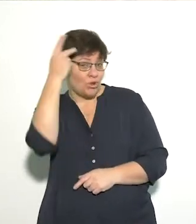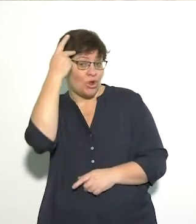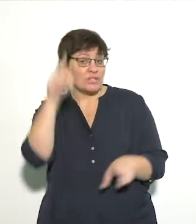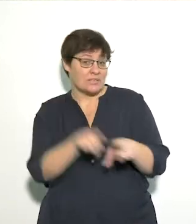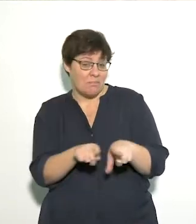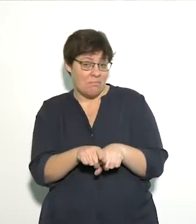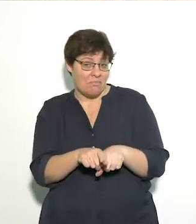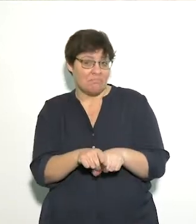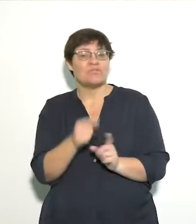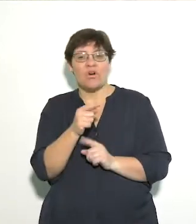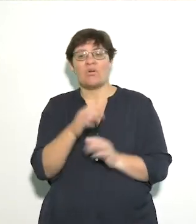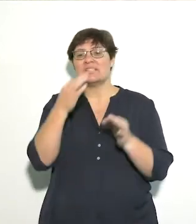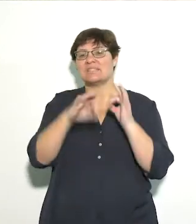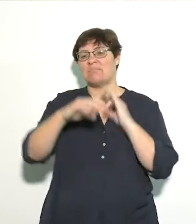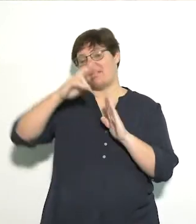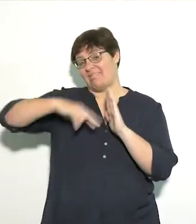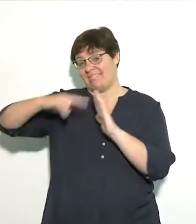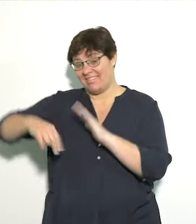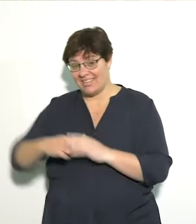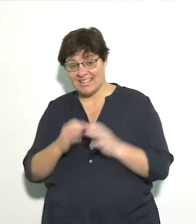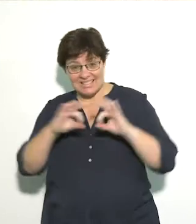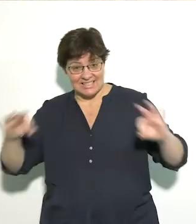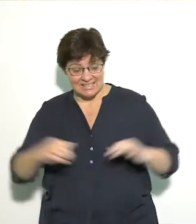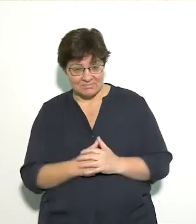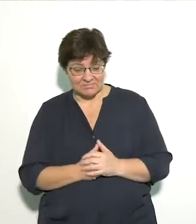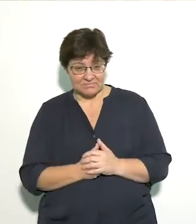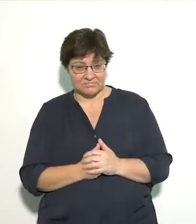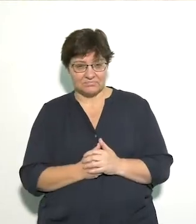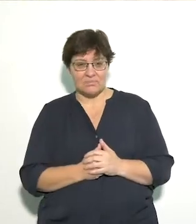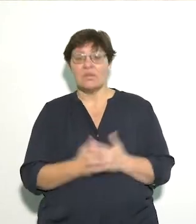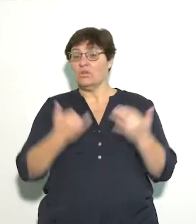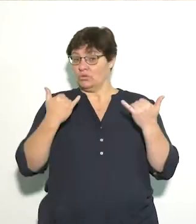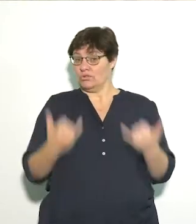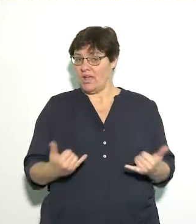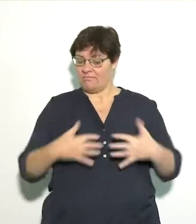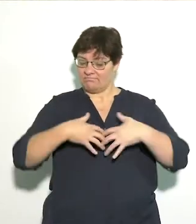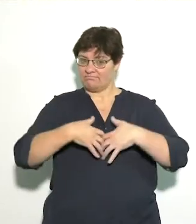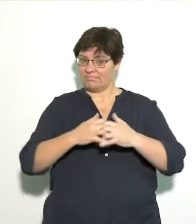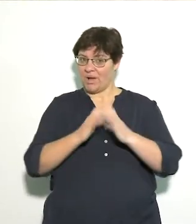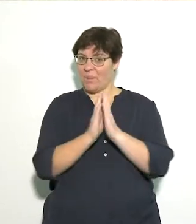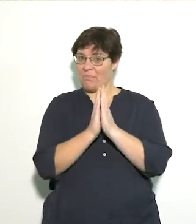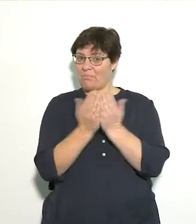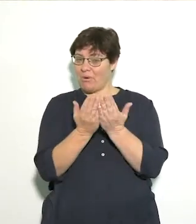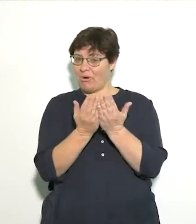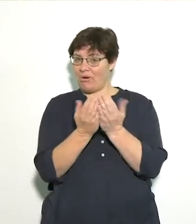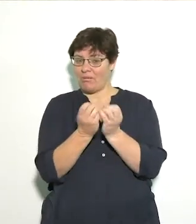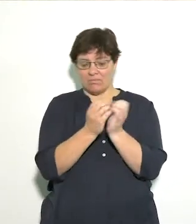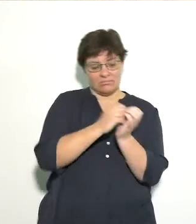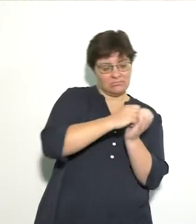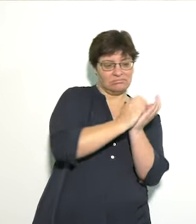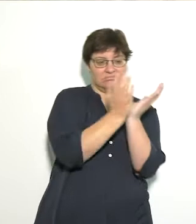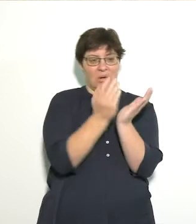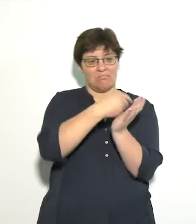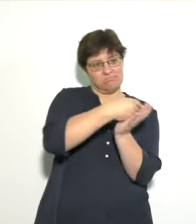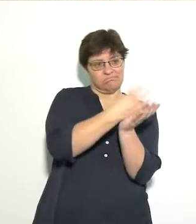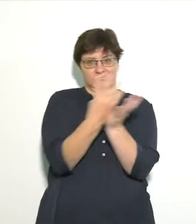well to read words in a simple sentence. So today we're going to make our very own pop-up book. This is what it looks like